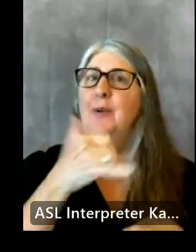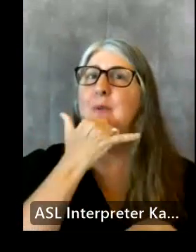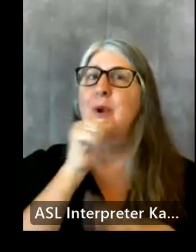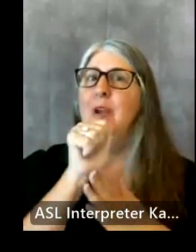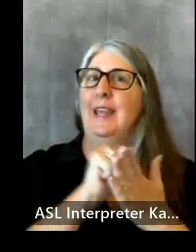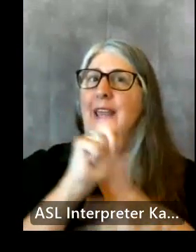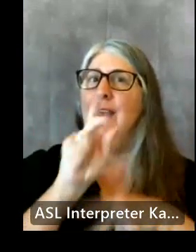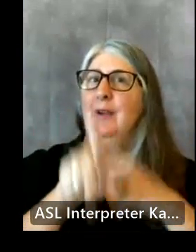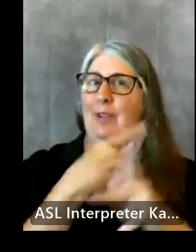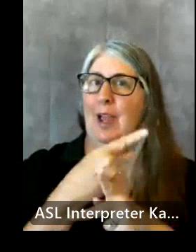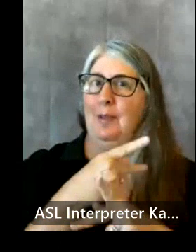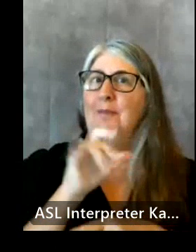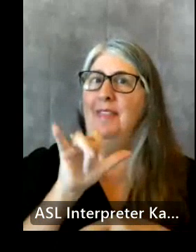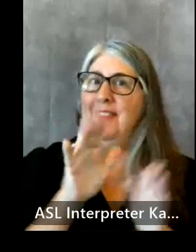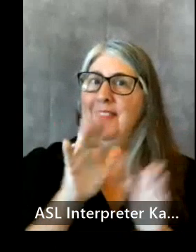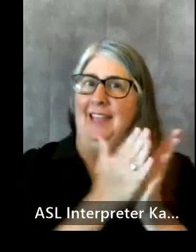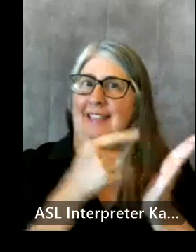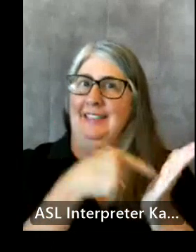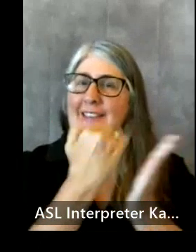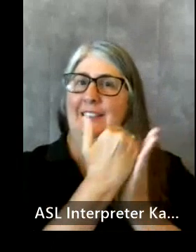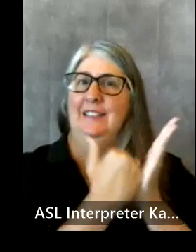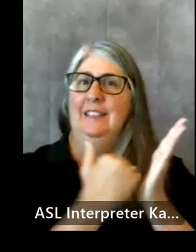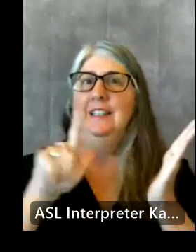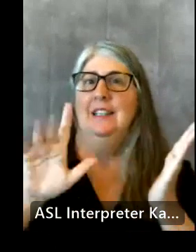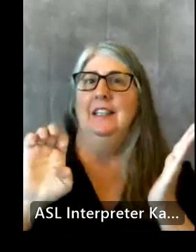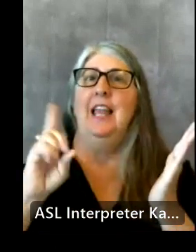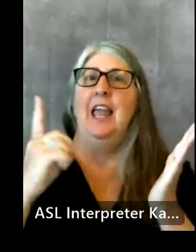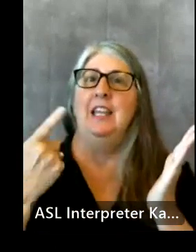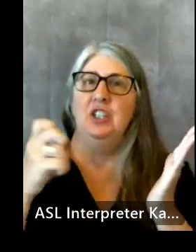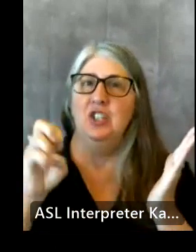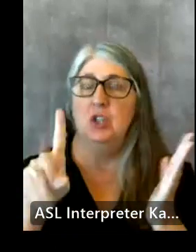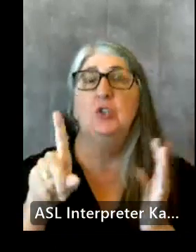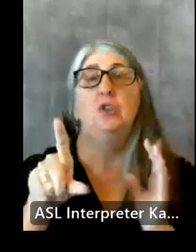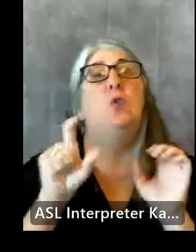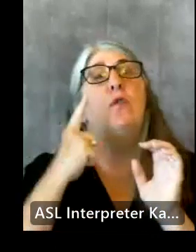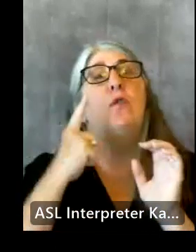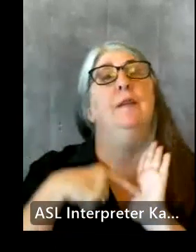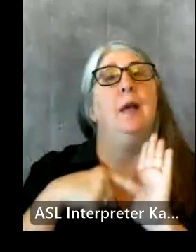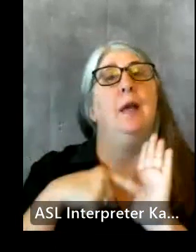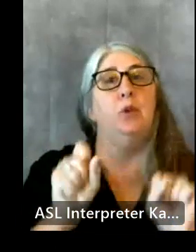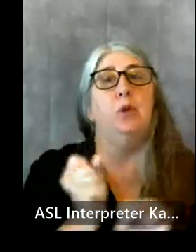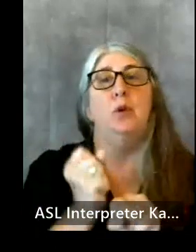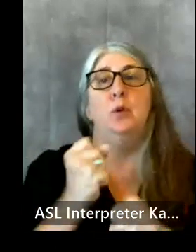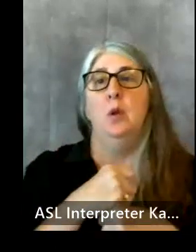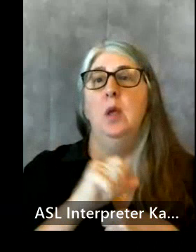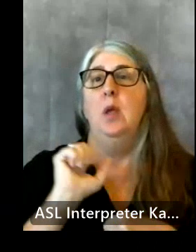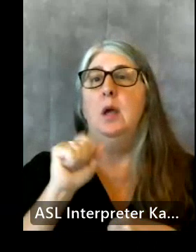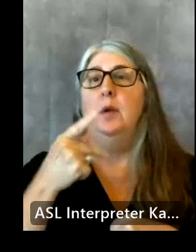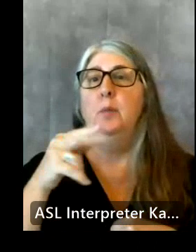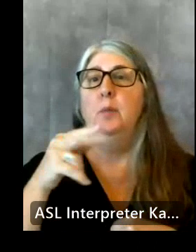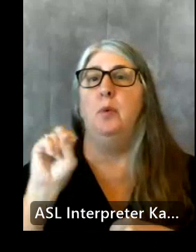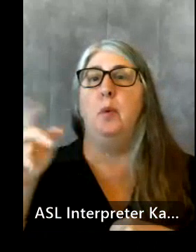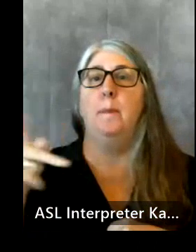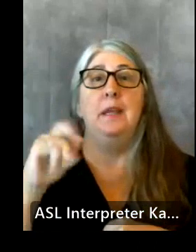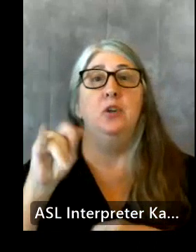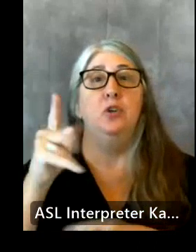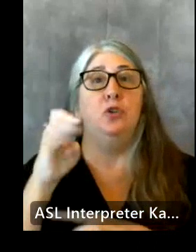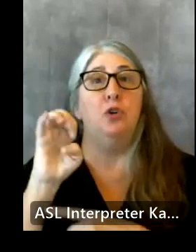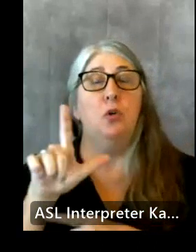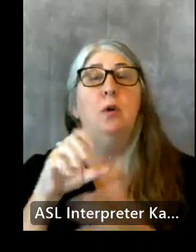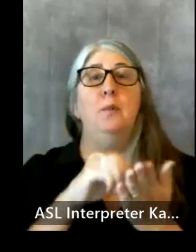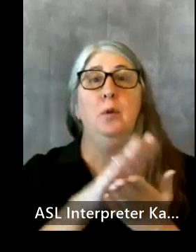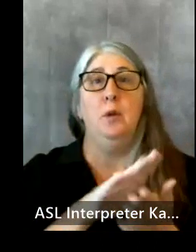you are in. So for example, you could create an Appro-P journal and put in 499105 in